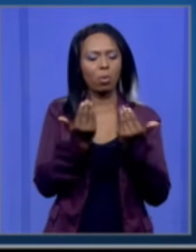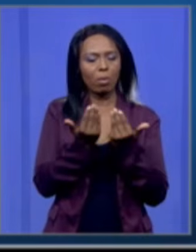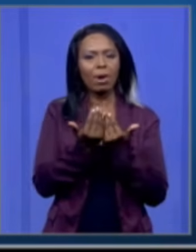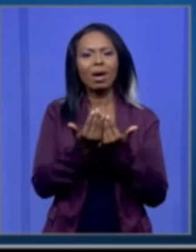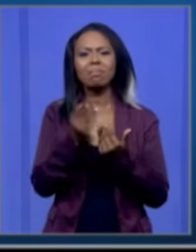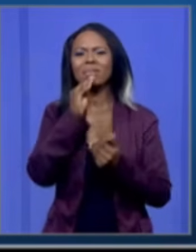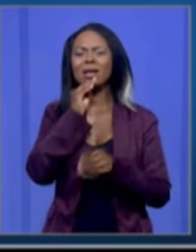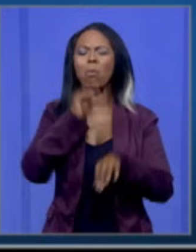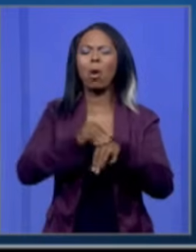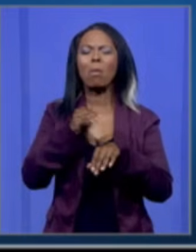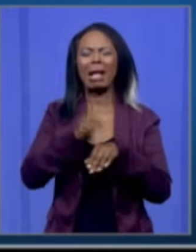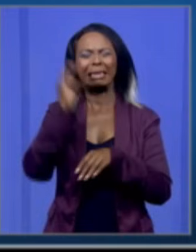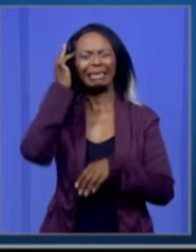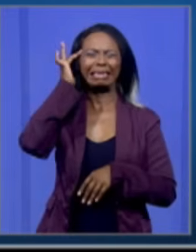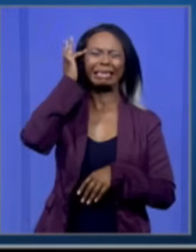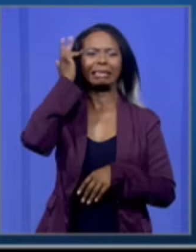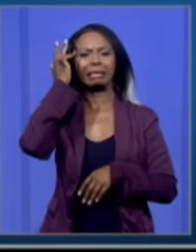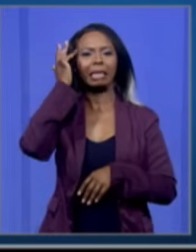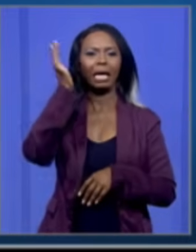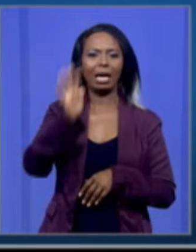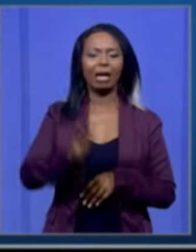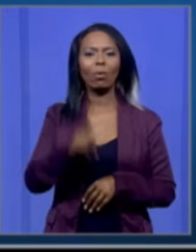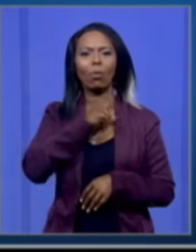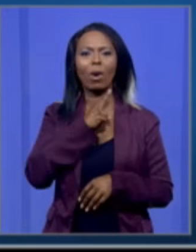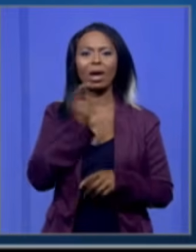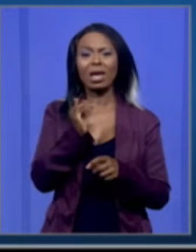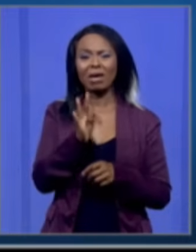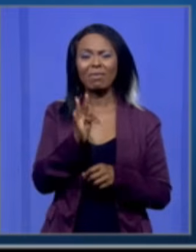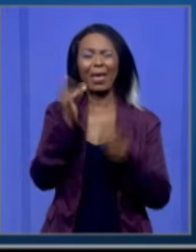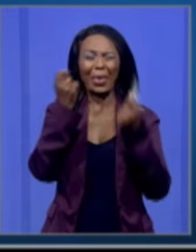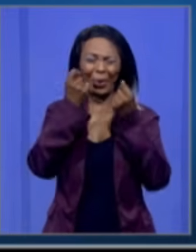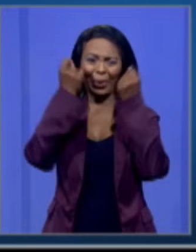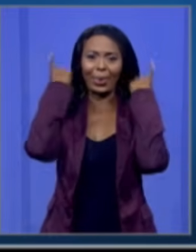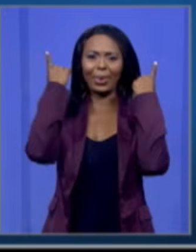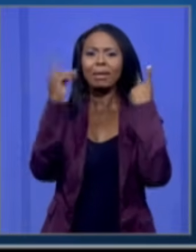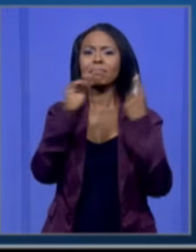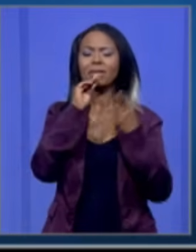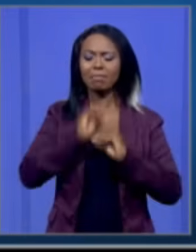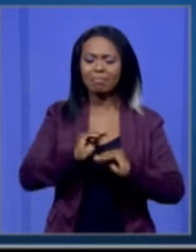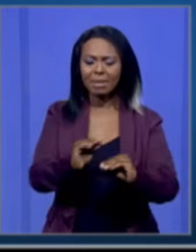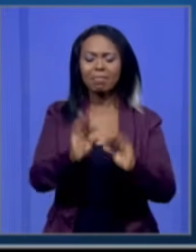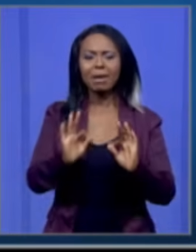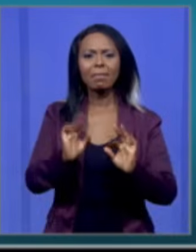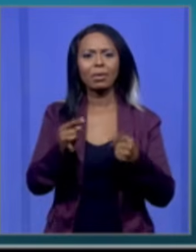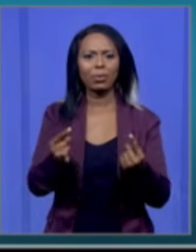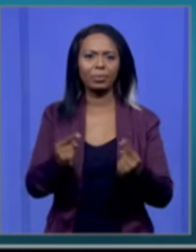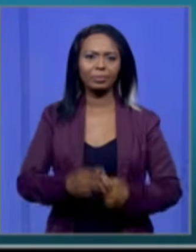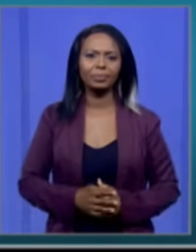thušane. Segagešo se re tau tša hloka seboka di šitwa ke nare e hlotša.